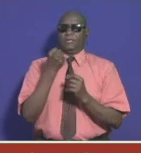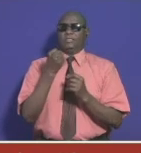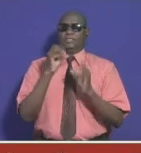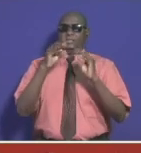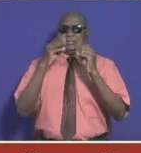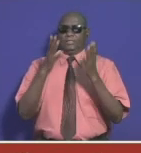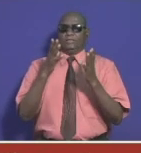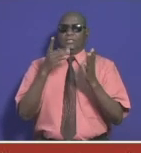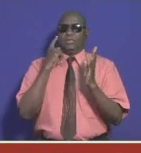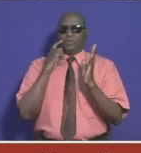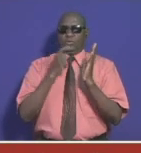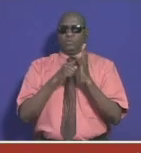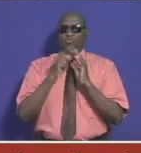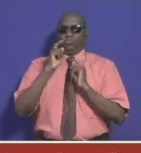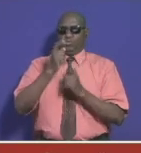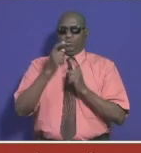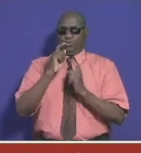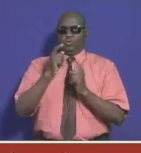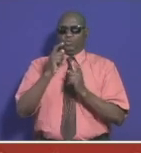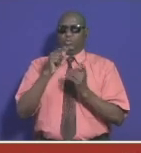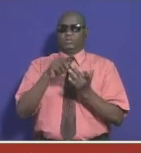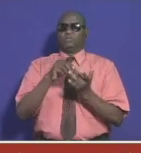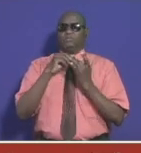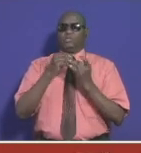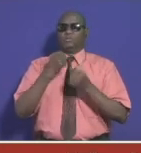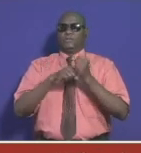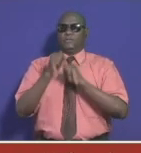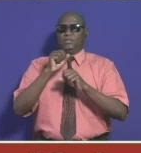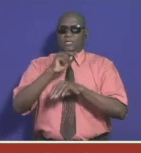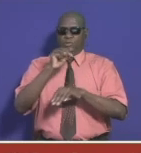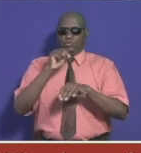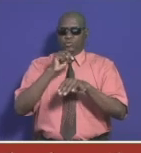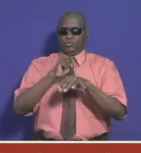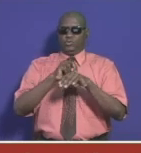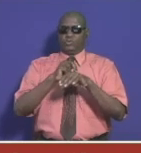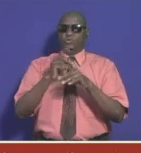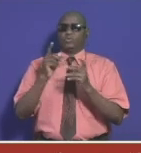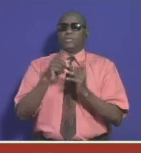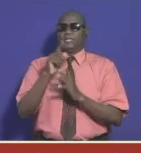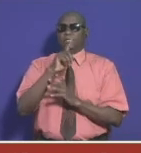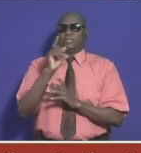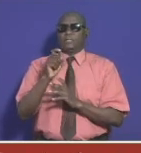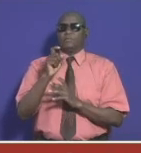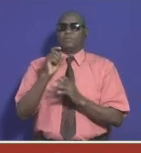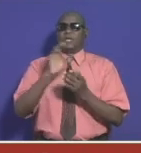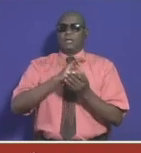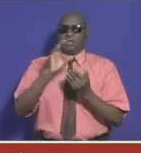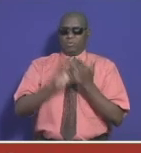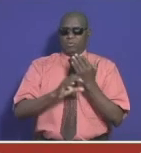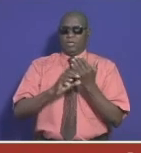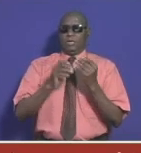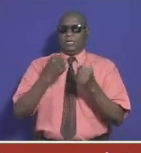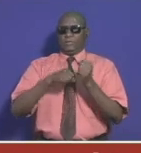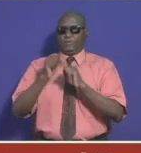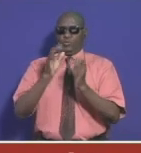and awarded for exemplary performance in national examinations, co-curricular activities, and innovations.